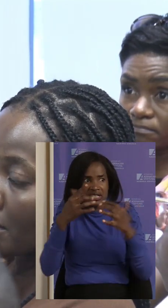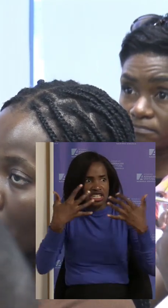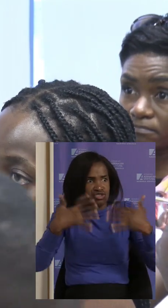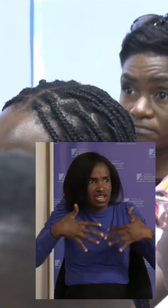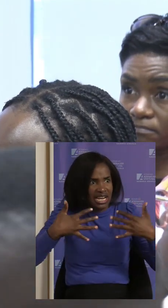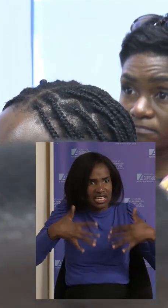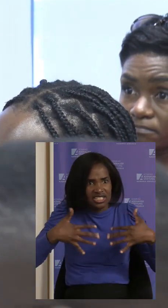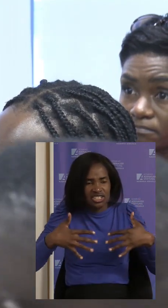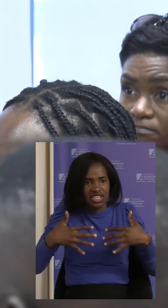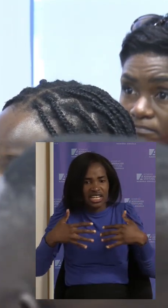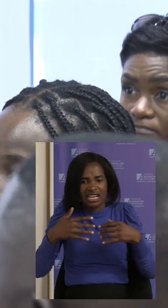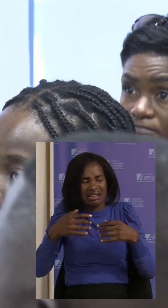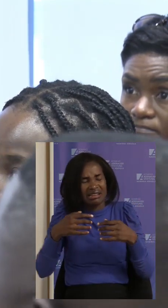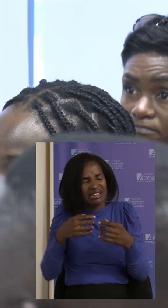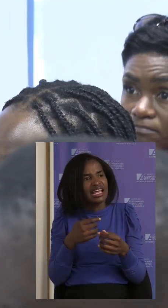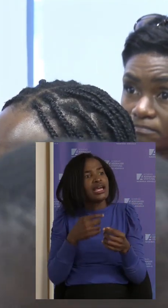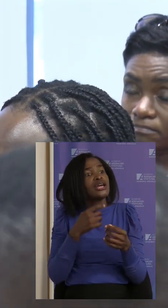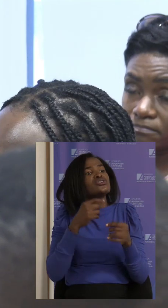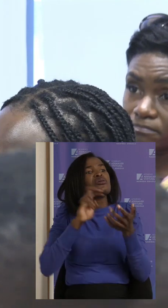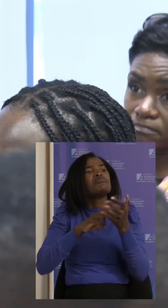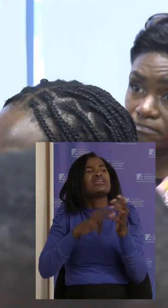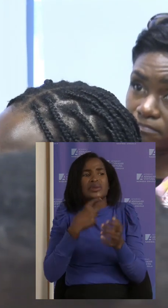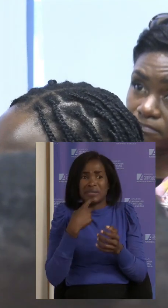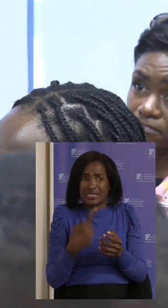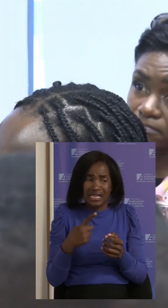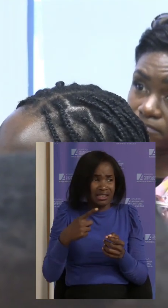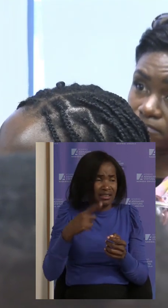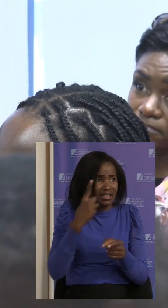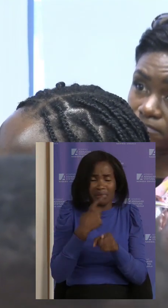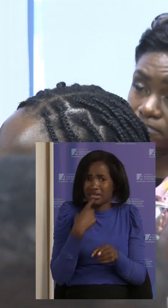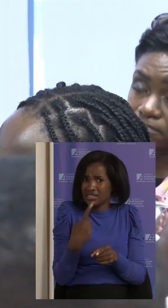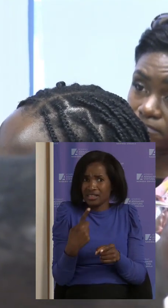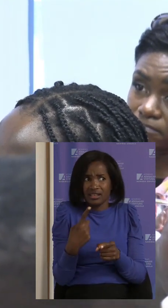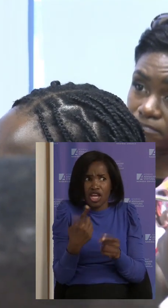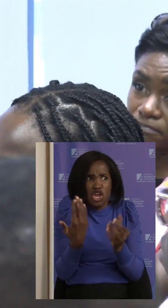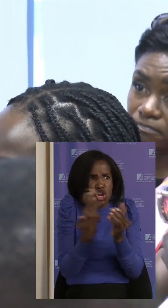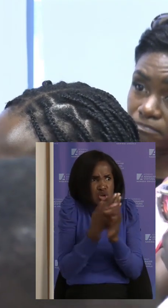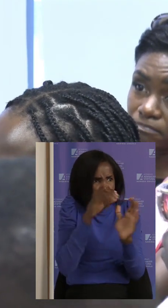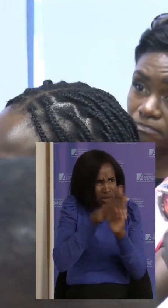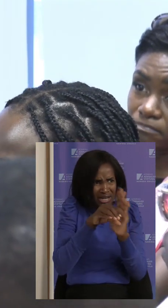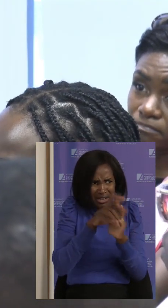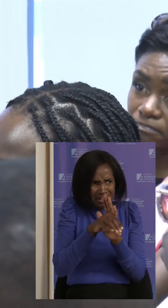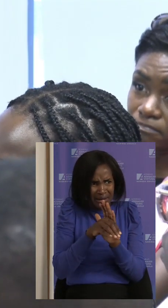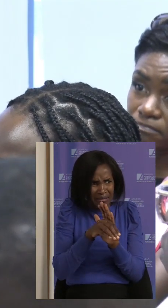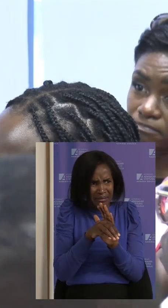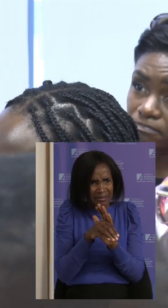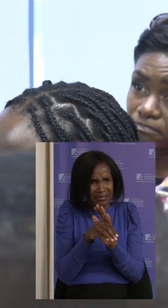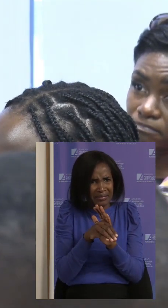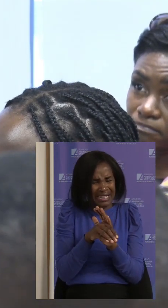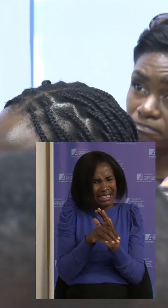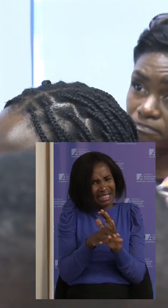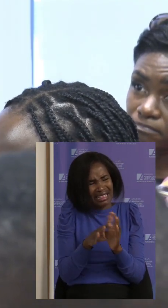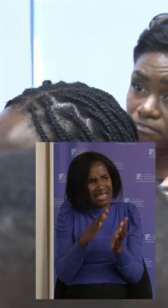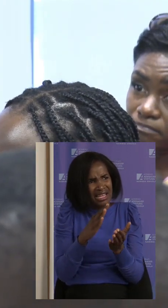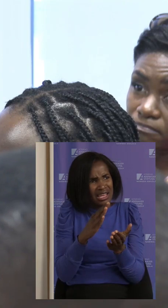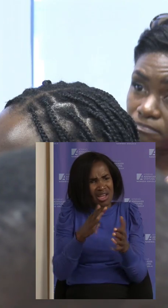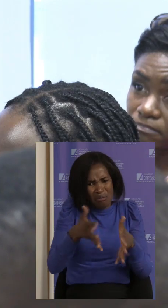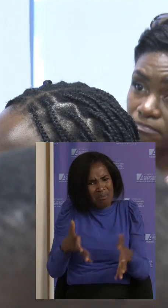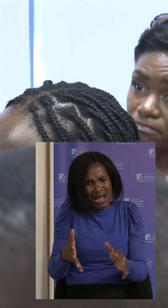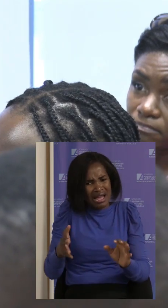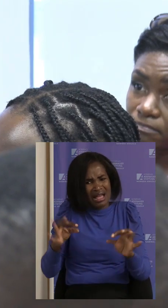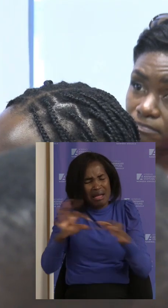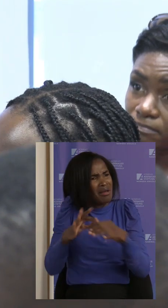industrialization, and all of this, are we then saying that the new curriculum is not feasible or credible within the rural areas